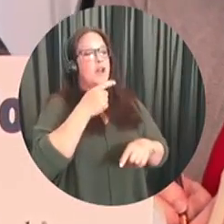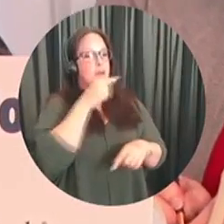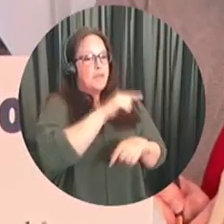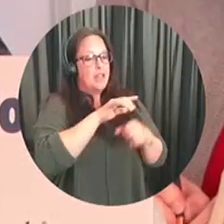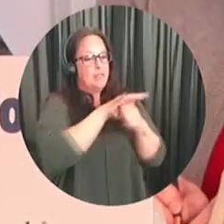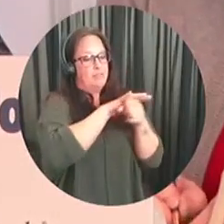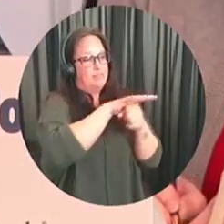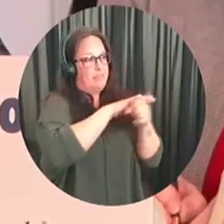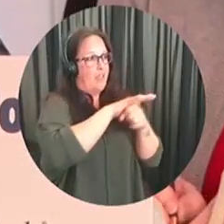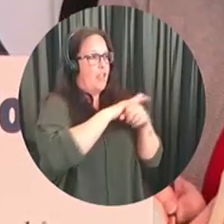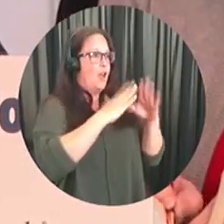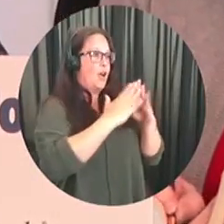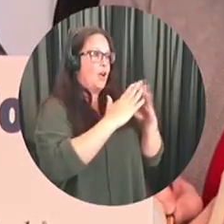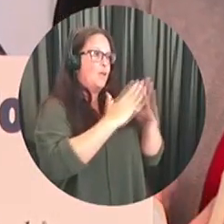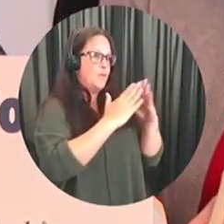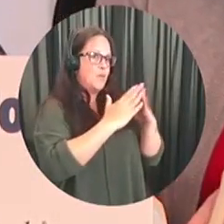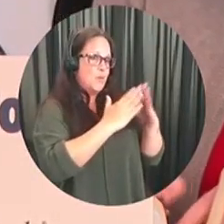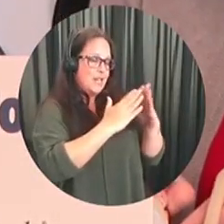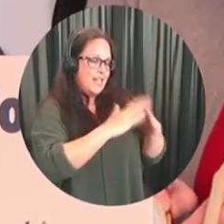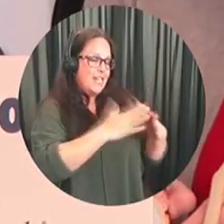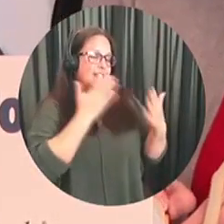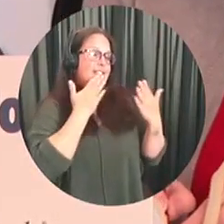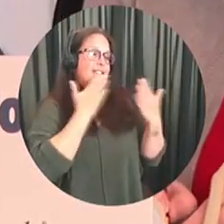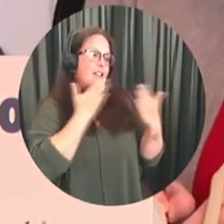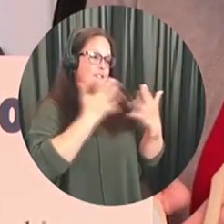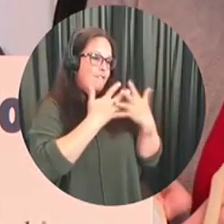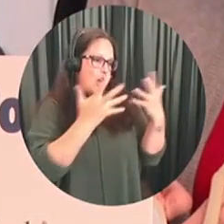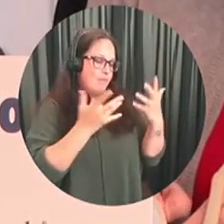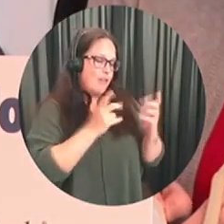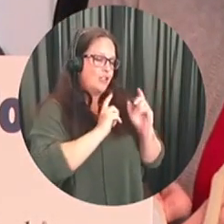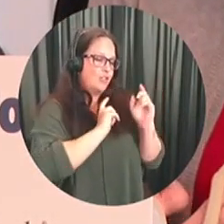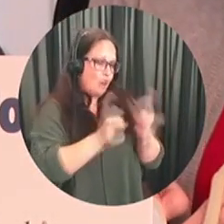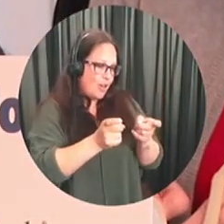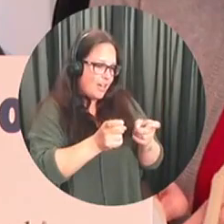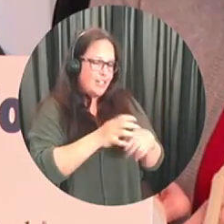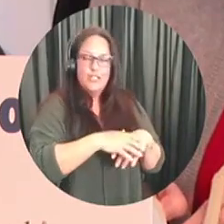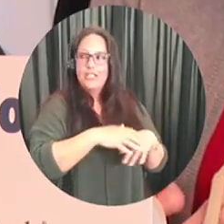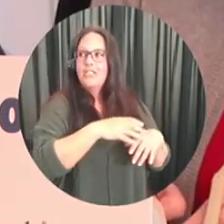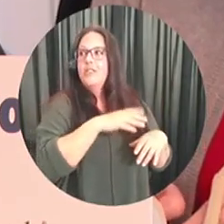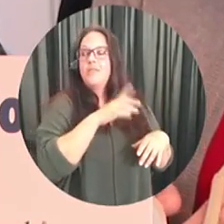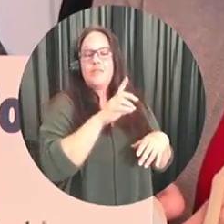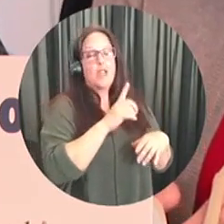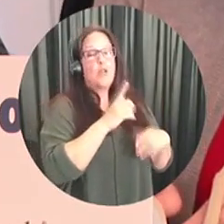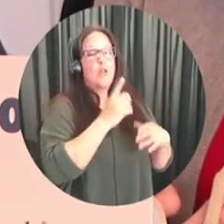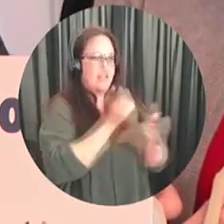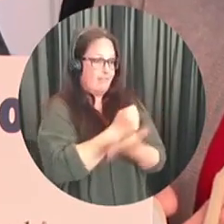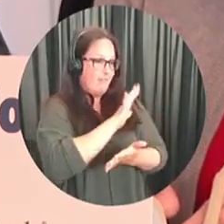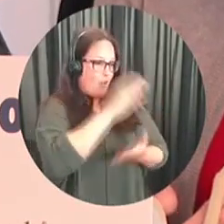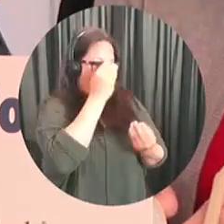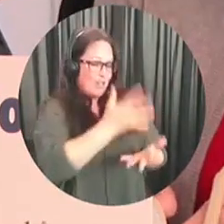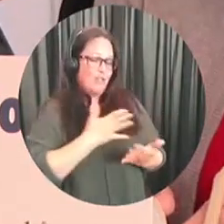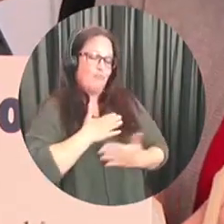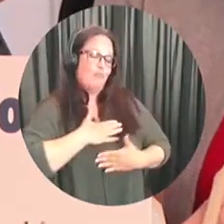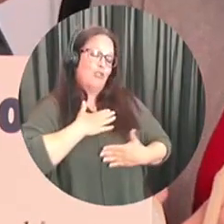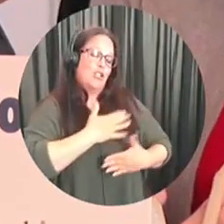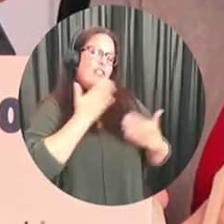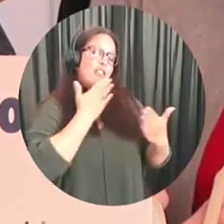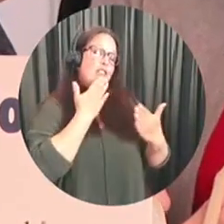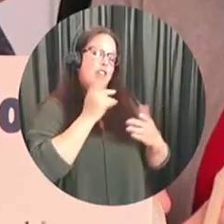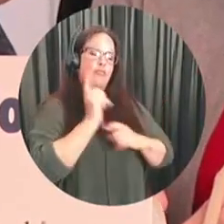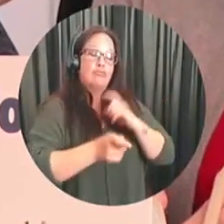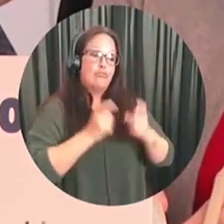committee. And thank you very much, ladies, for your generous donation, and I appreciate it very much. And thank everybody else